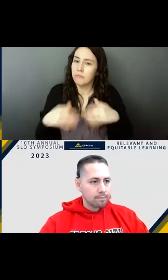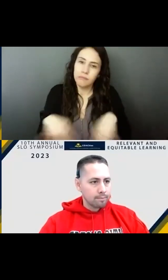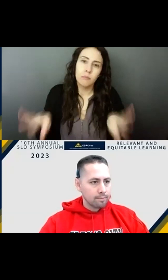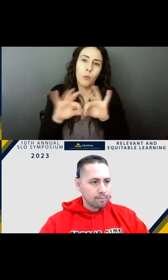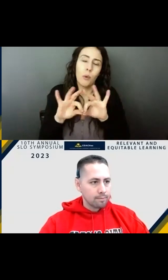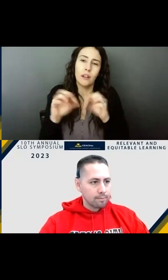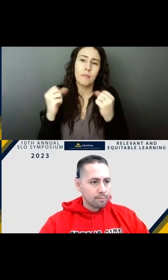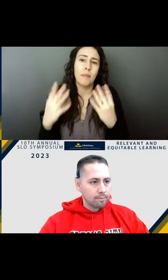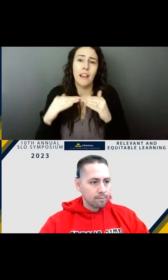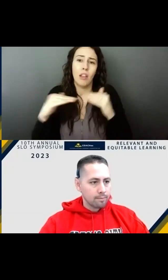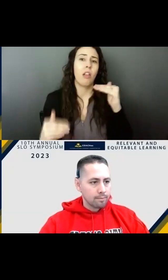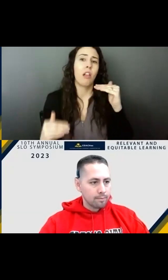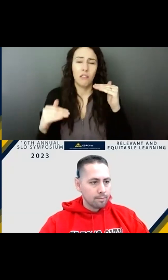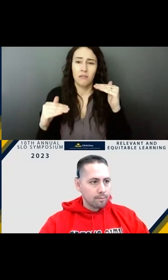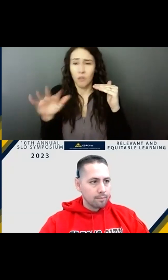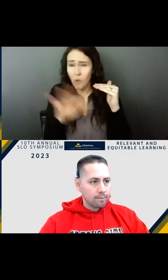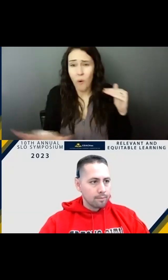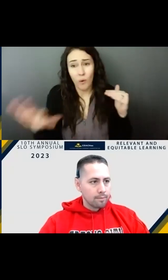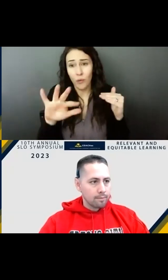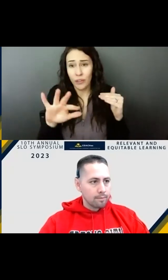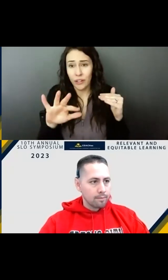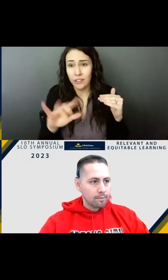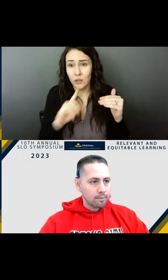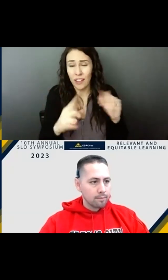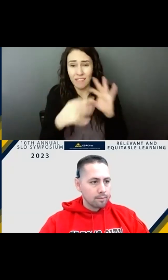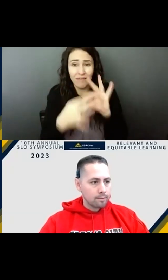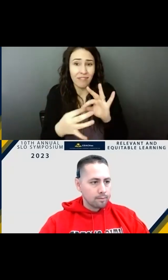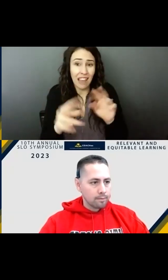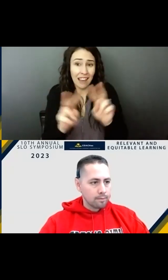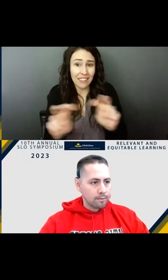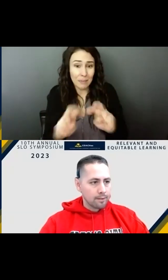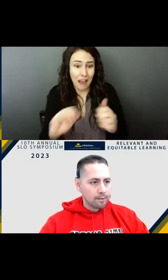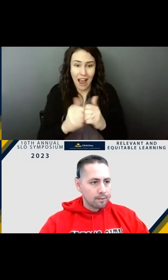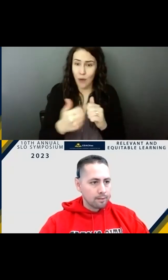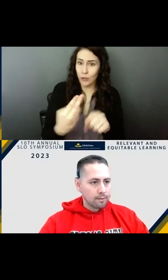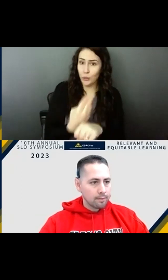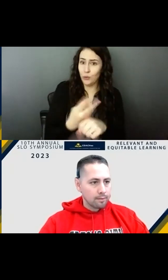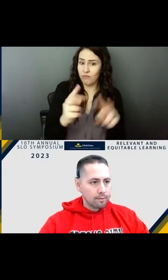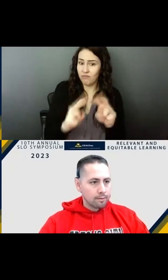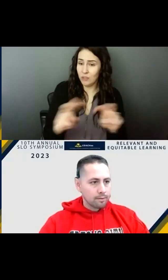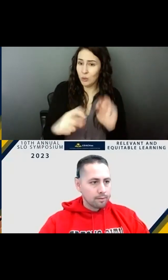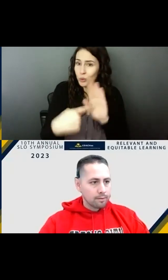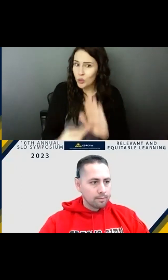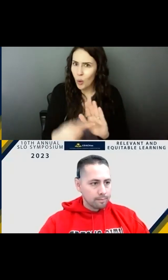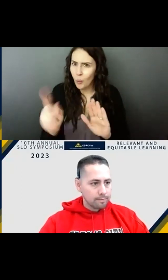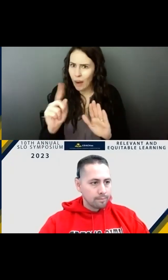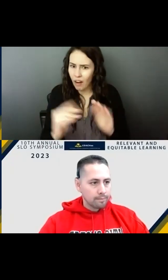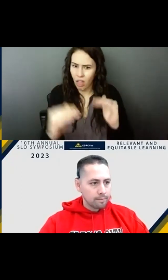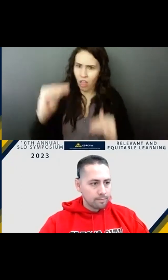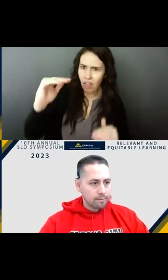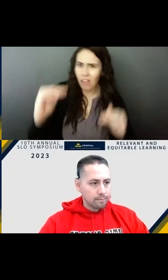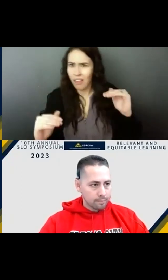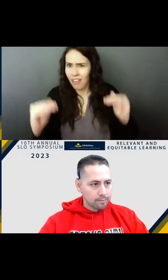everywhere. And really, in terms of assessment, how we can use assessment to reveal inequalities, to figure out how we can address those, to